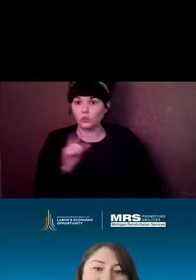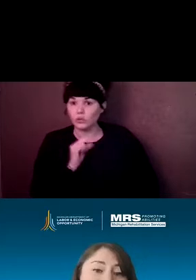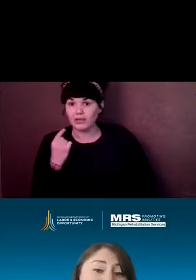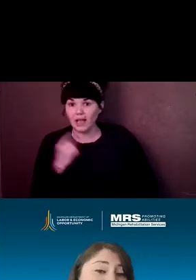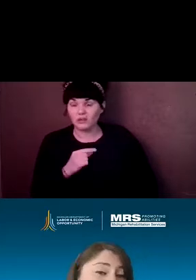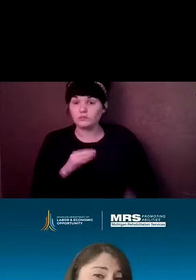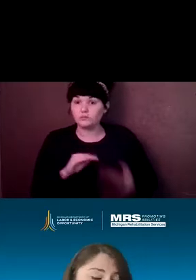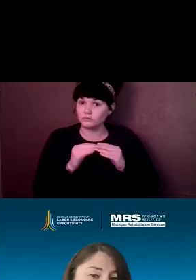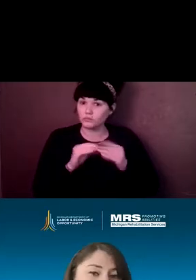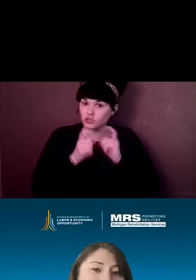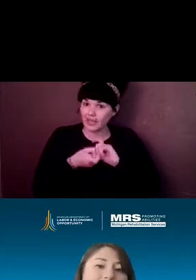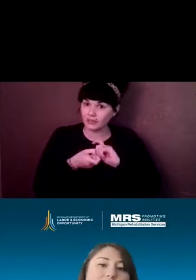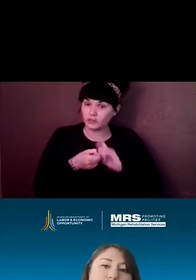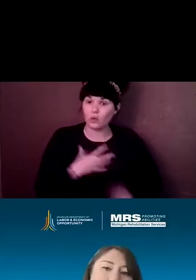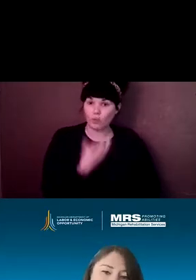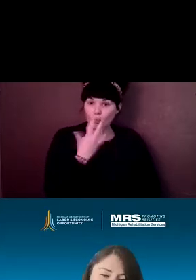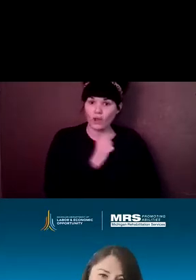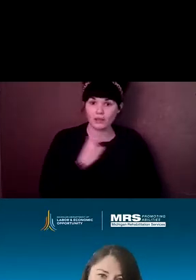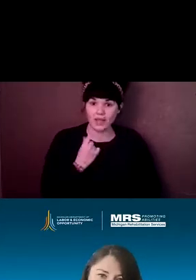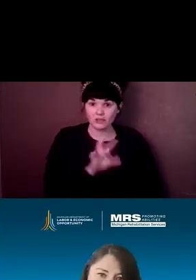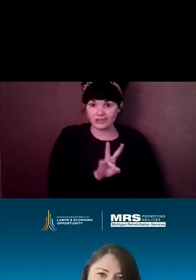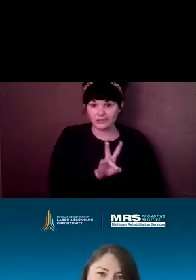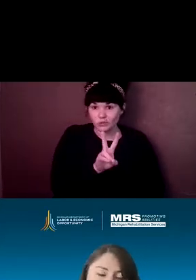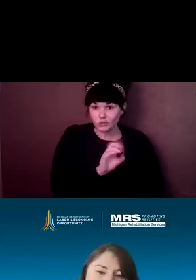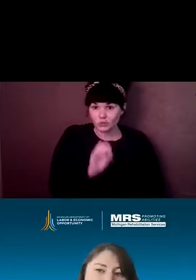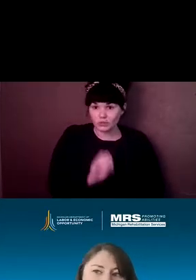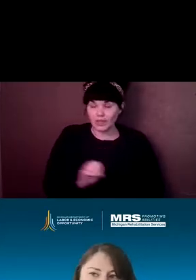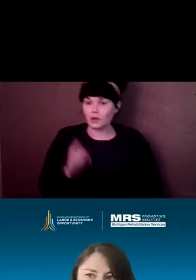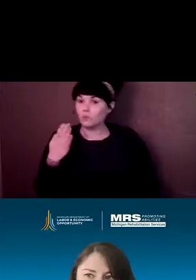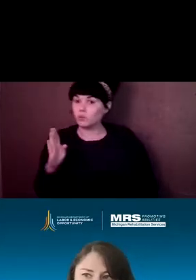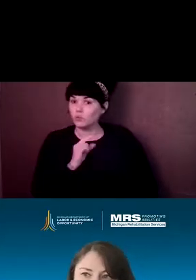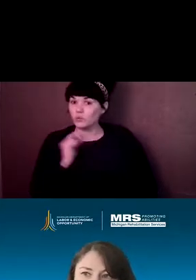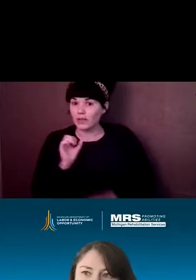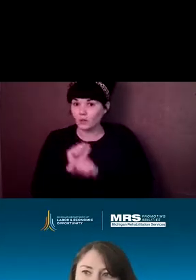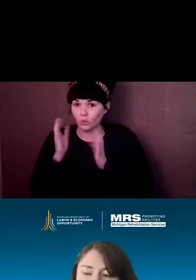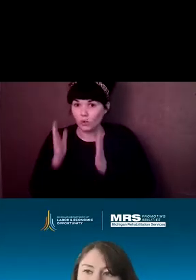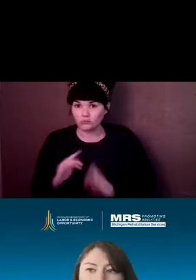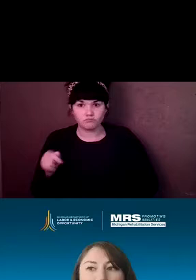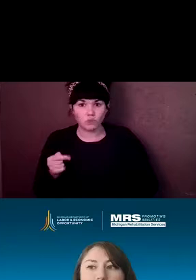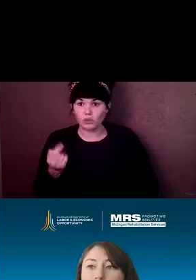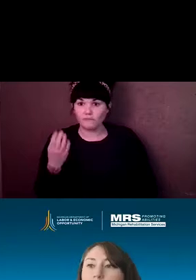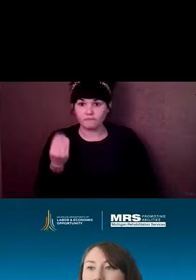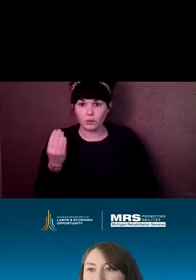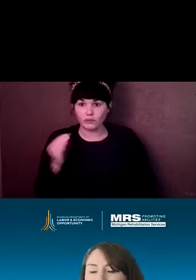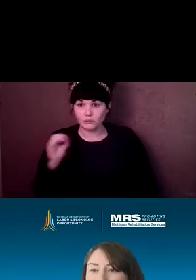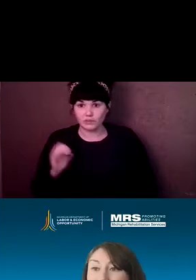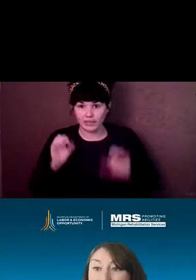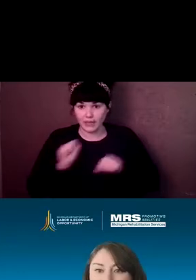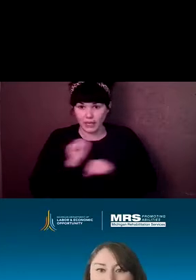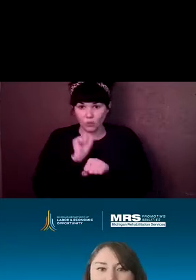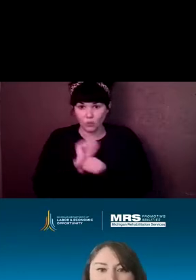at 72% and blue collar workers being at only 14% being able to work remotely. So you have